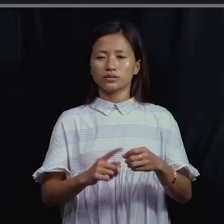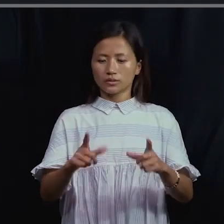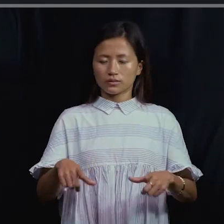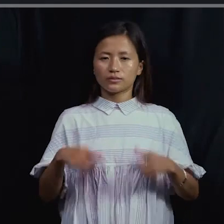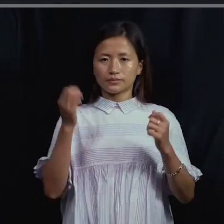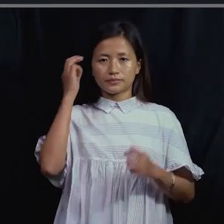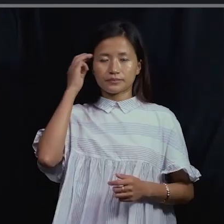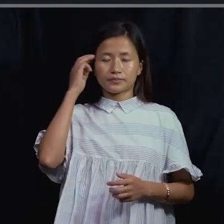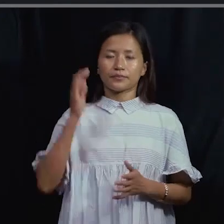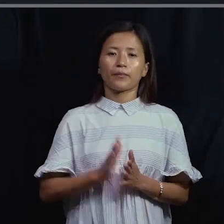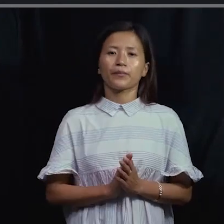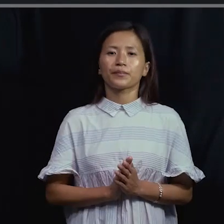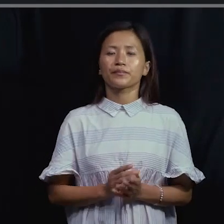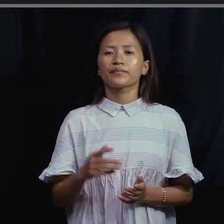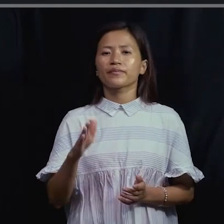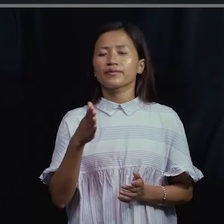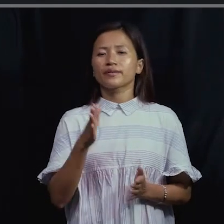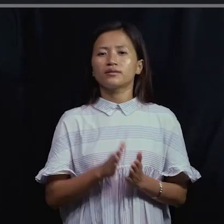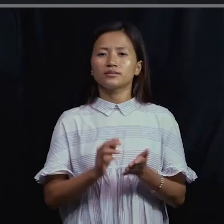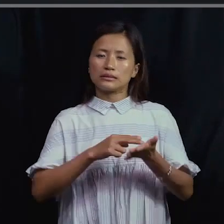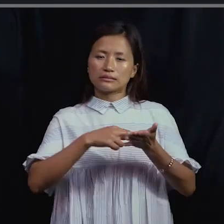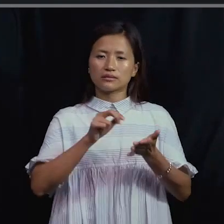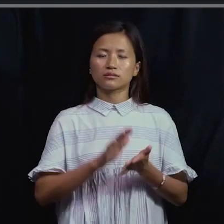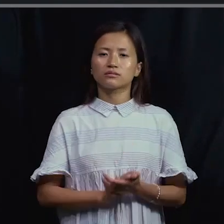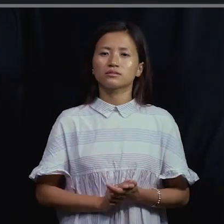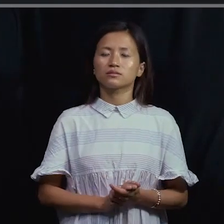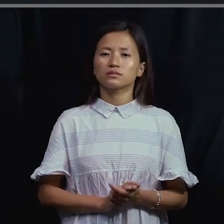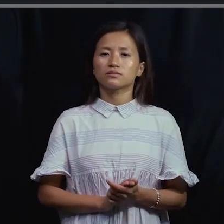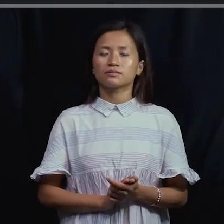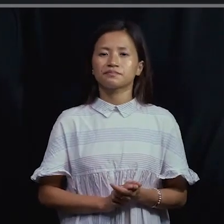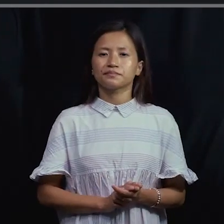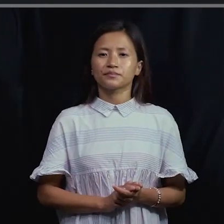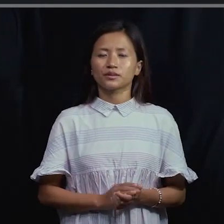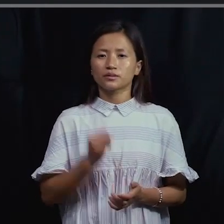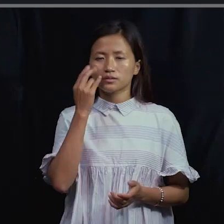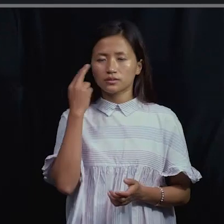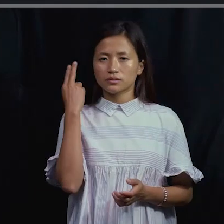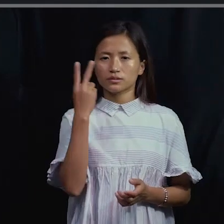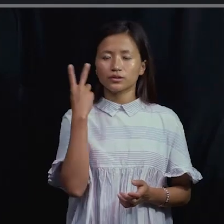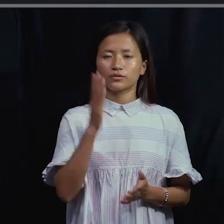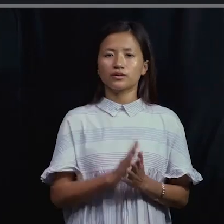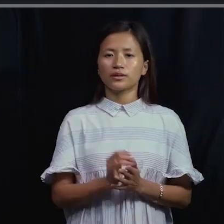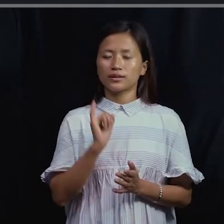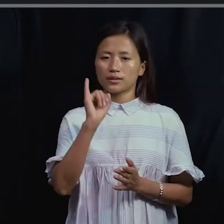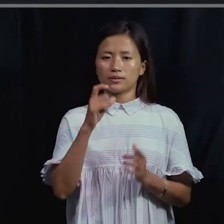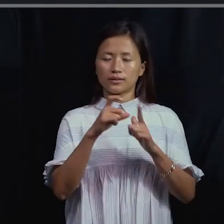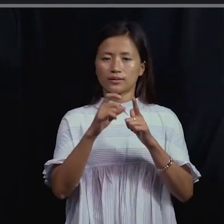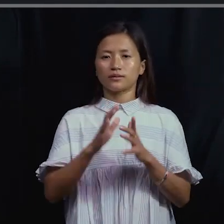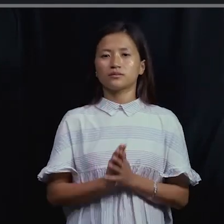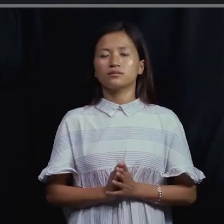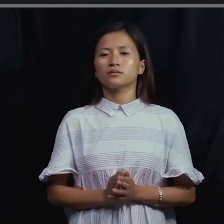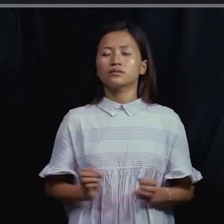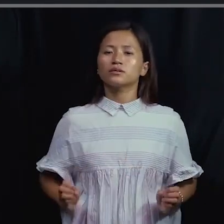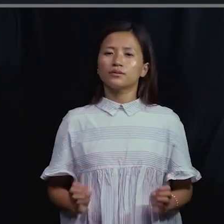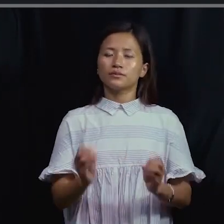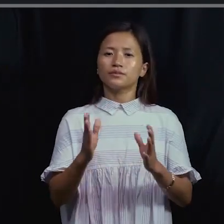mind, okay? So that is nothing, that is quite natural, and it is search for identity, okay? And then you also